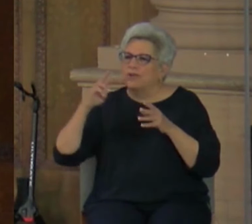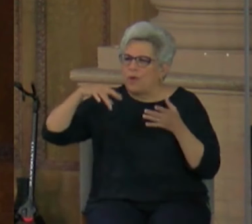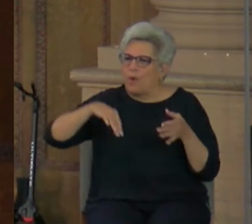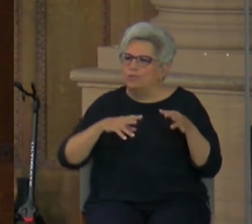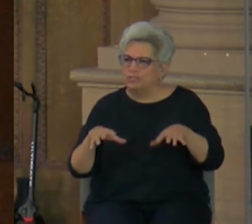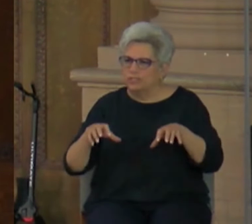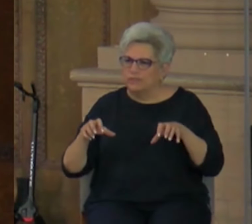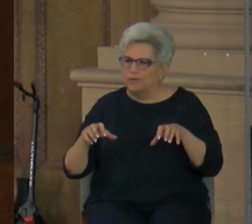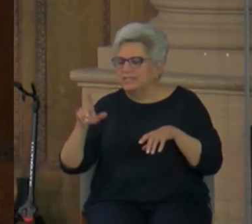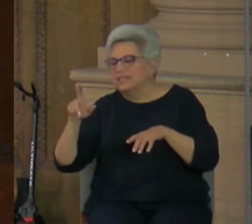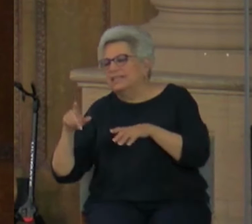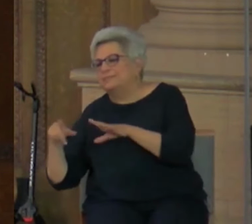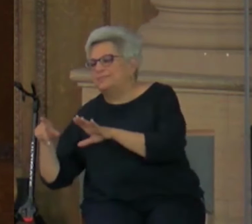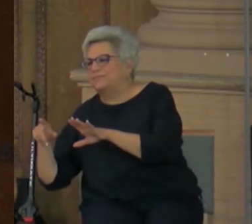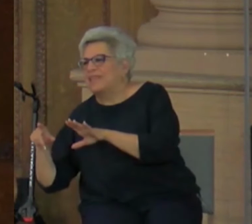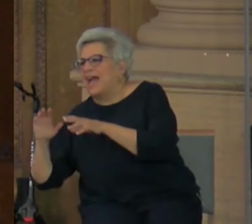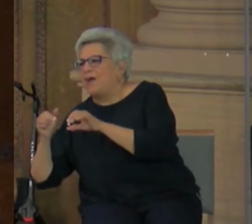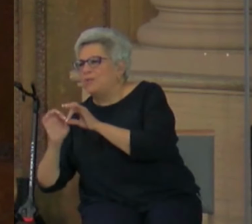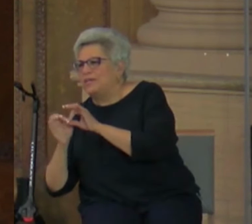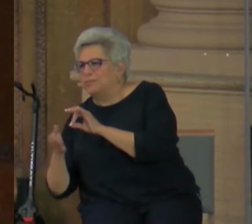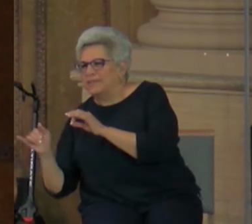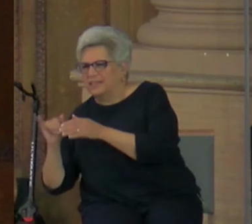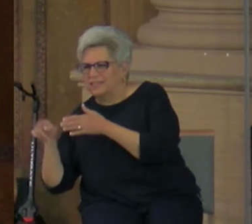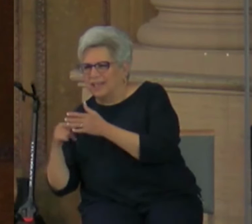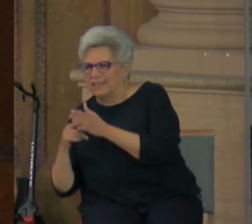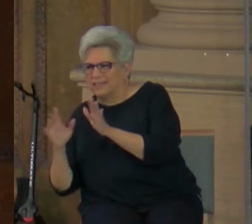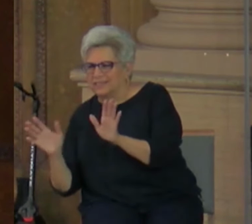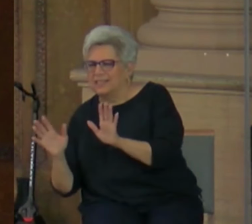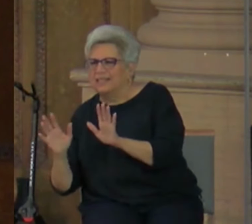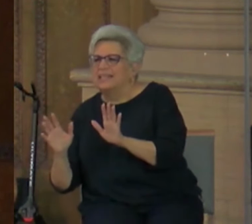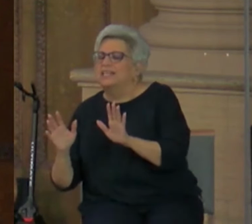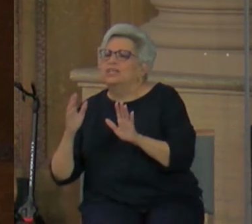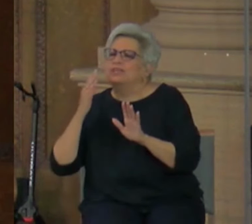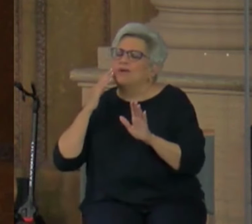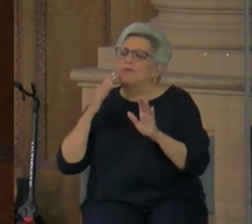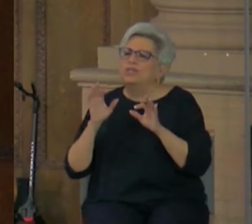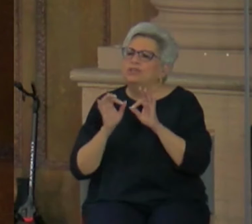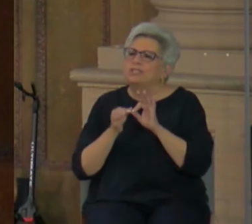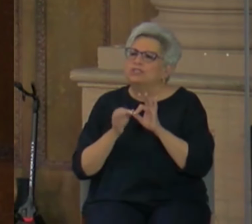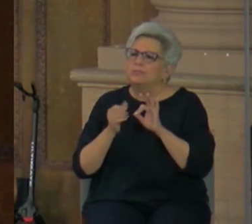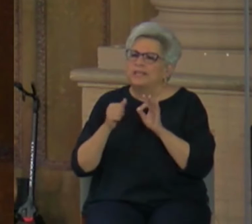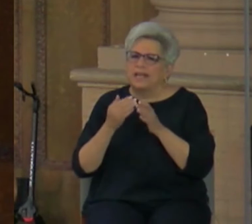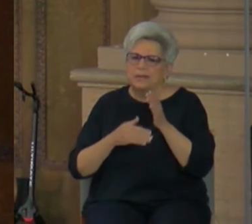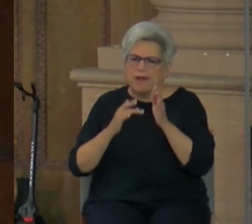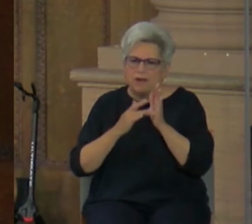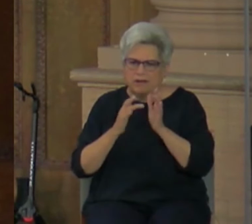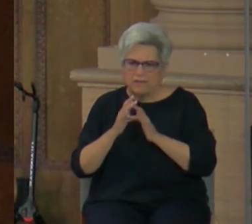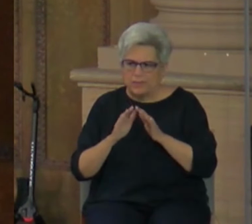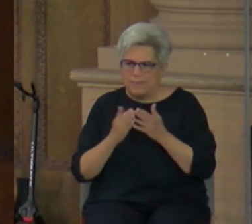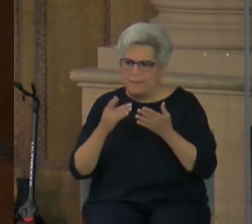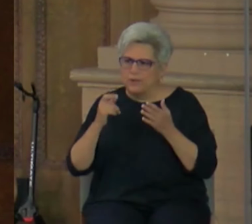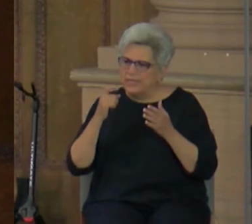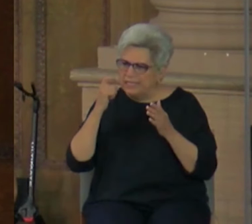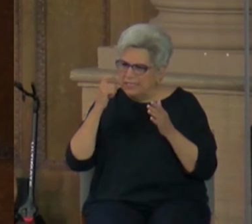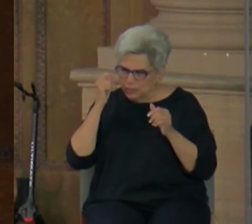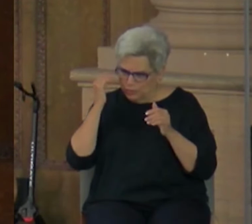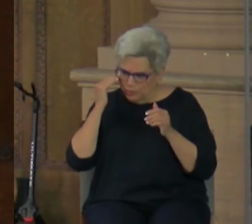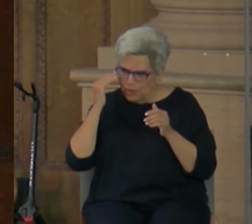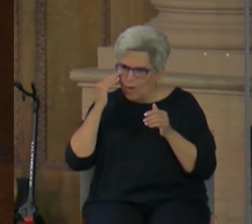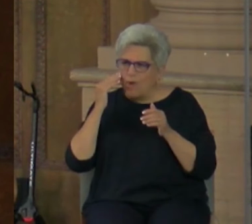note on how to interpret stuff like this is that anytime that we're interpreting any part of the Bible, we need to observe what